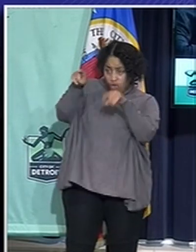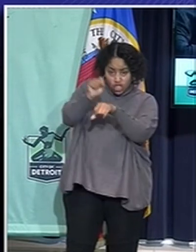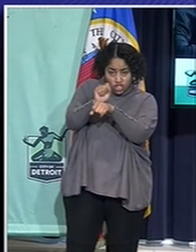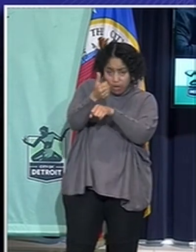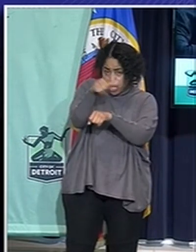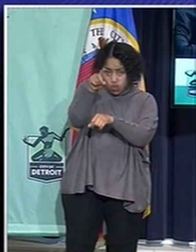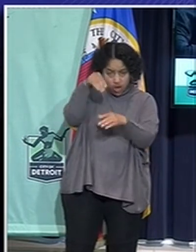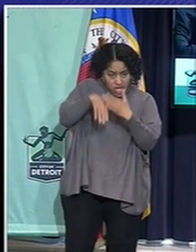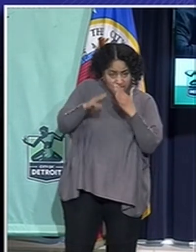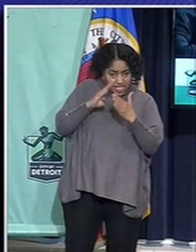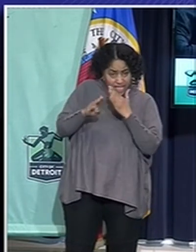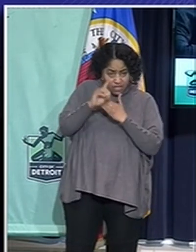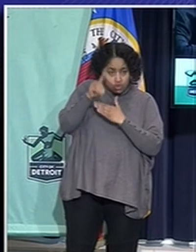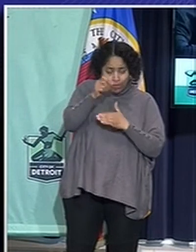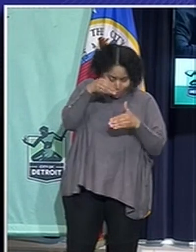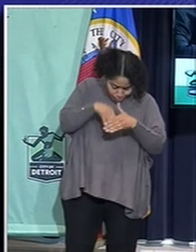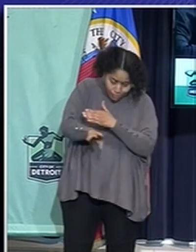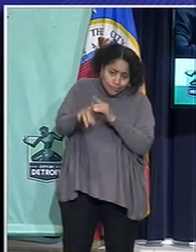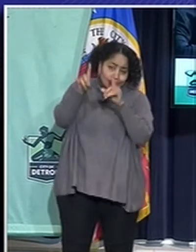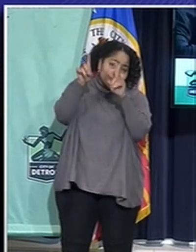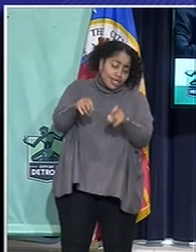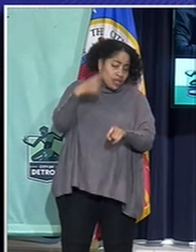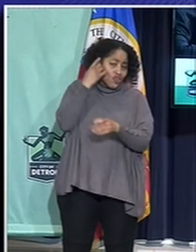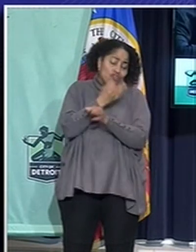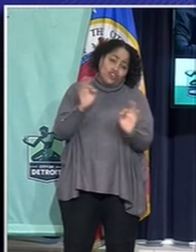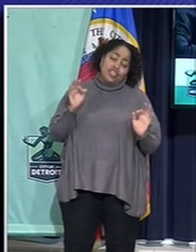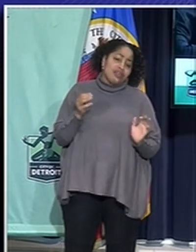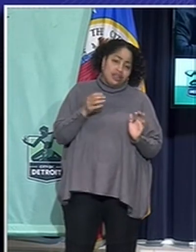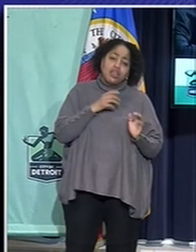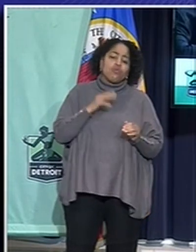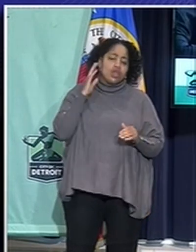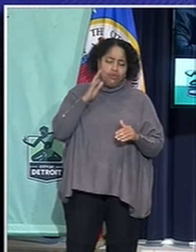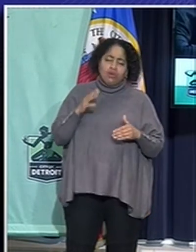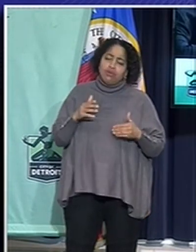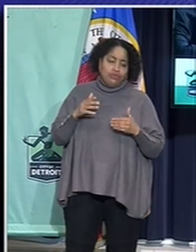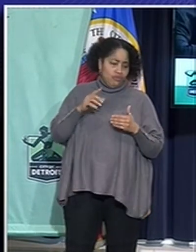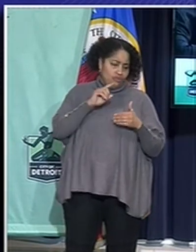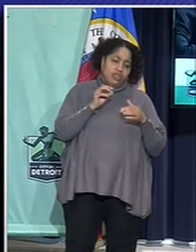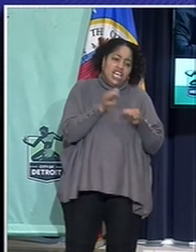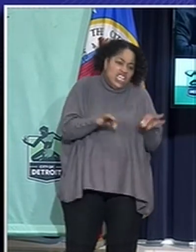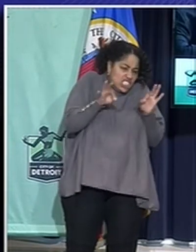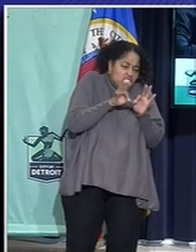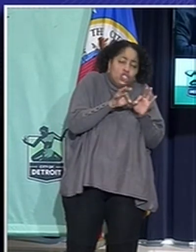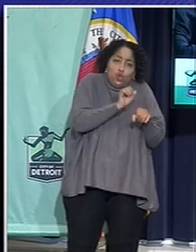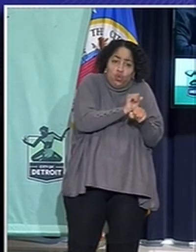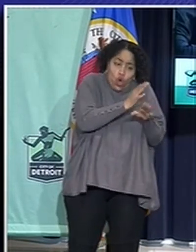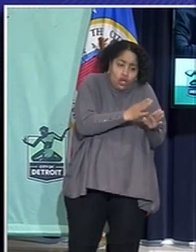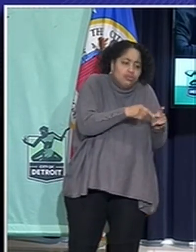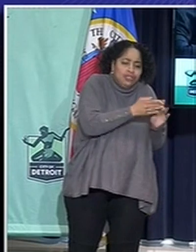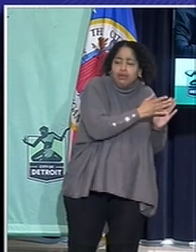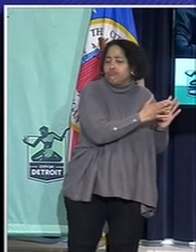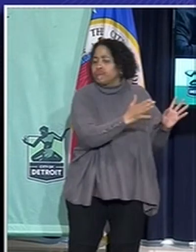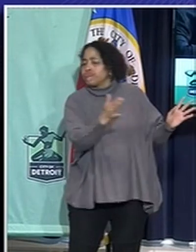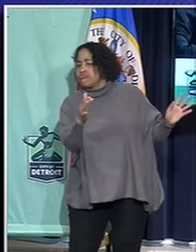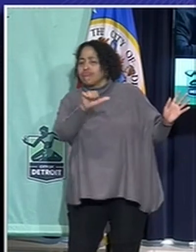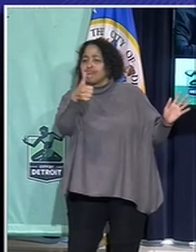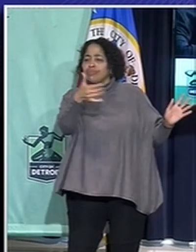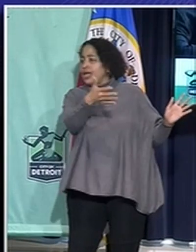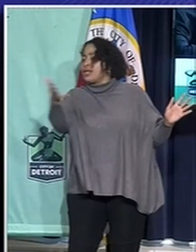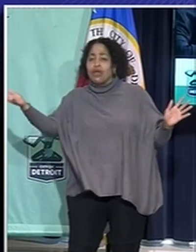city, you can get in and get tested for free. And when we run through the essential workers, we are going to expand it to everybody. As you